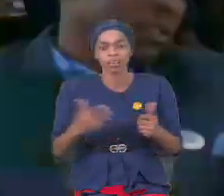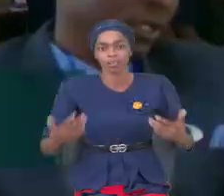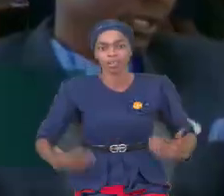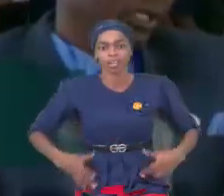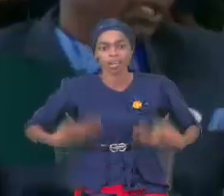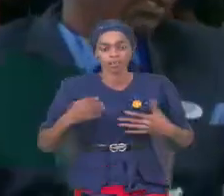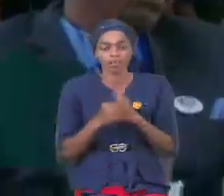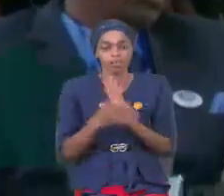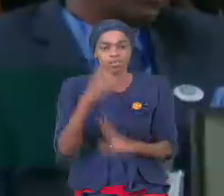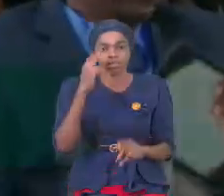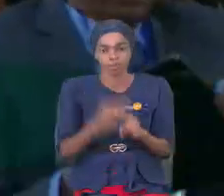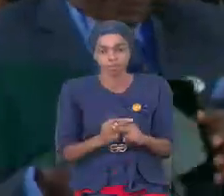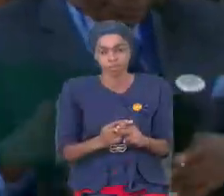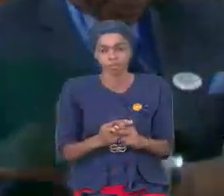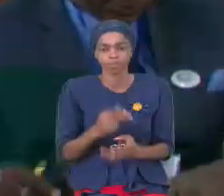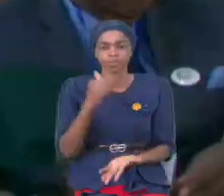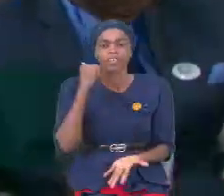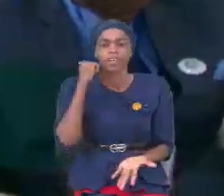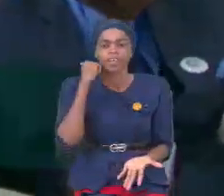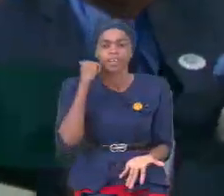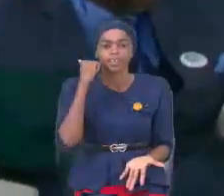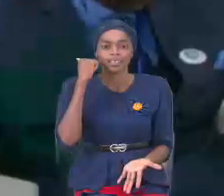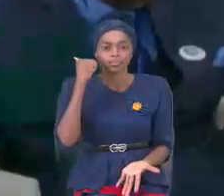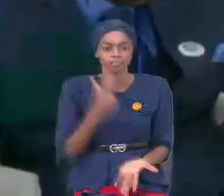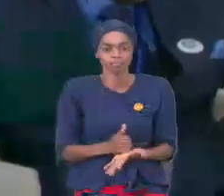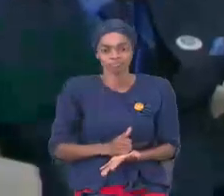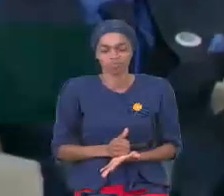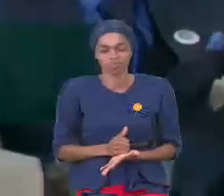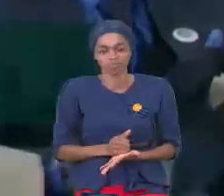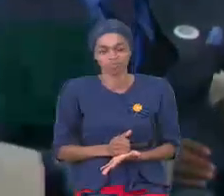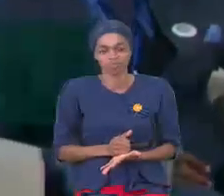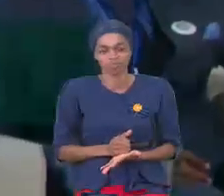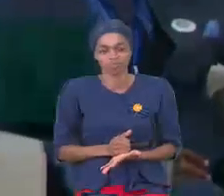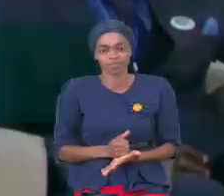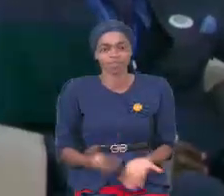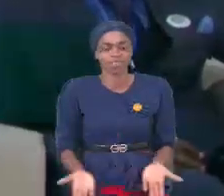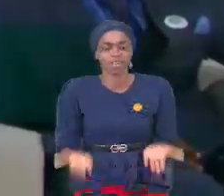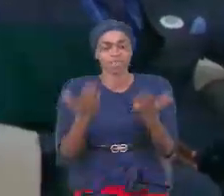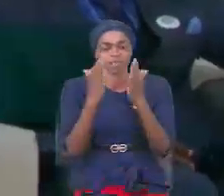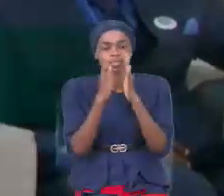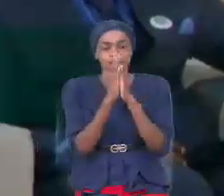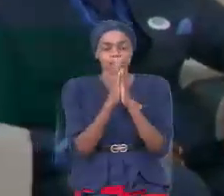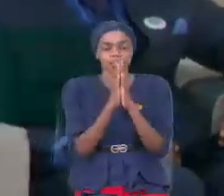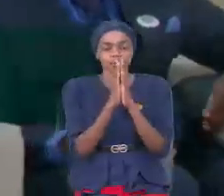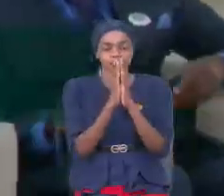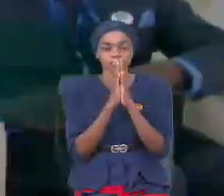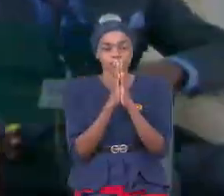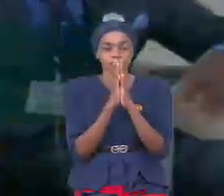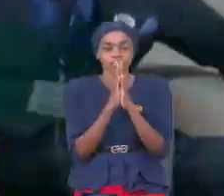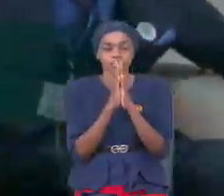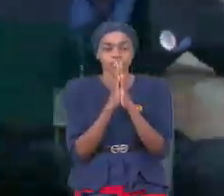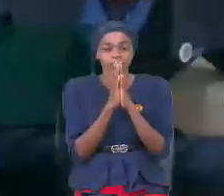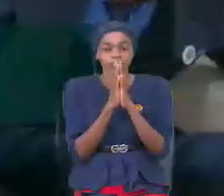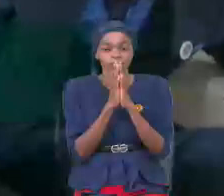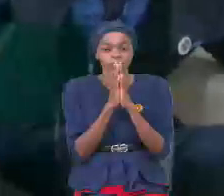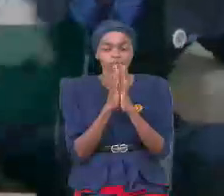and amen. Let's rise up now and talk to the Lord in prayer and say, Lord, I've heard your word,